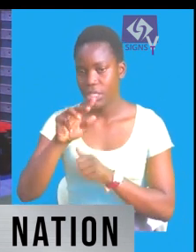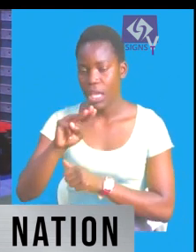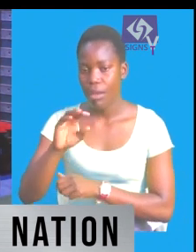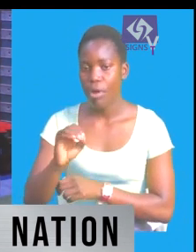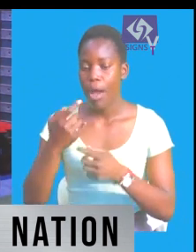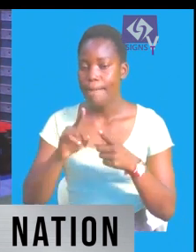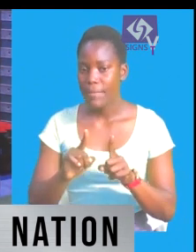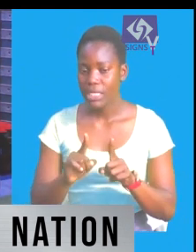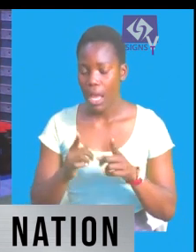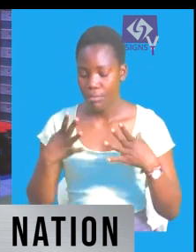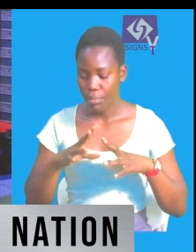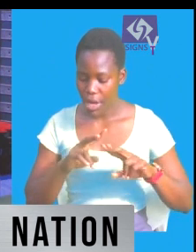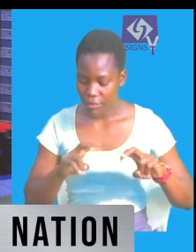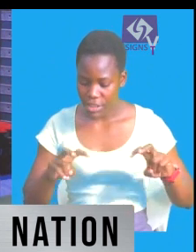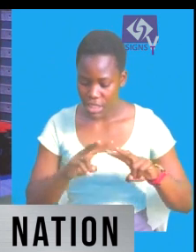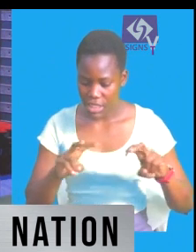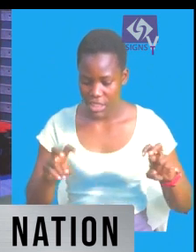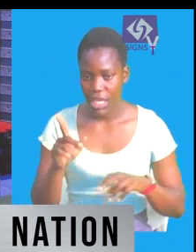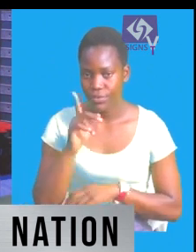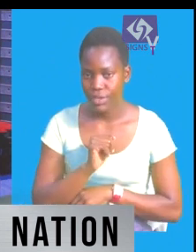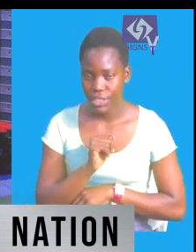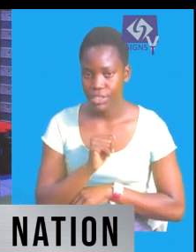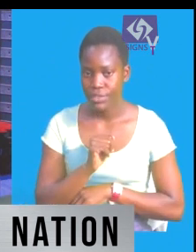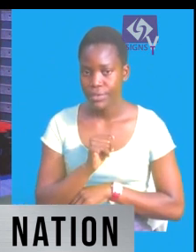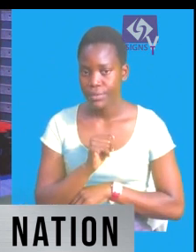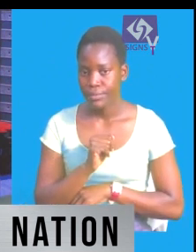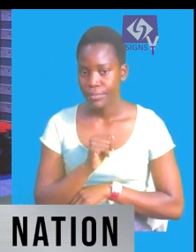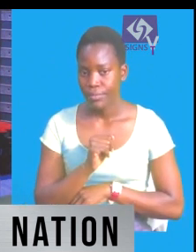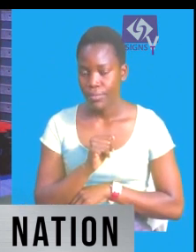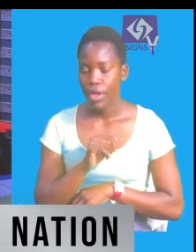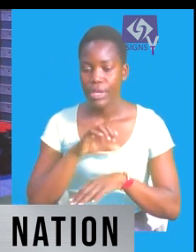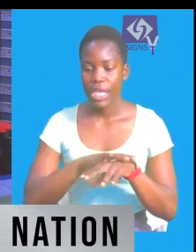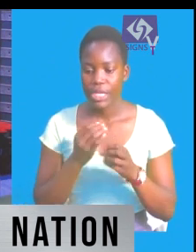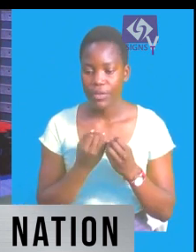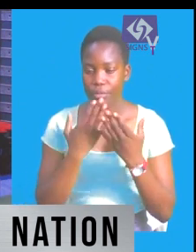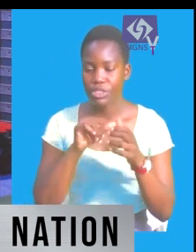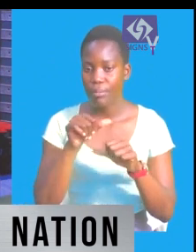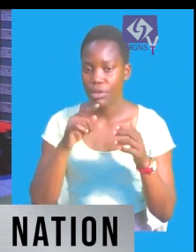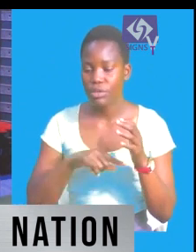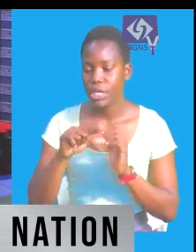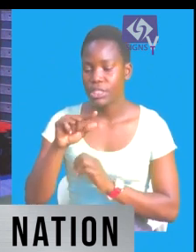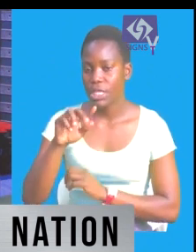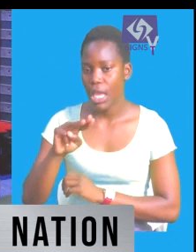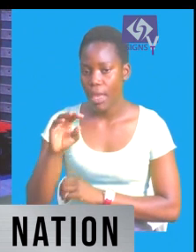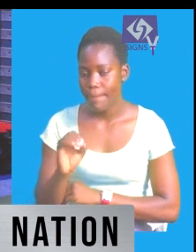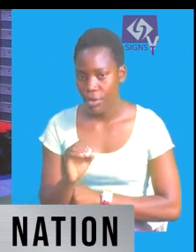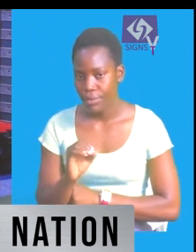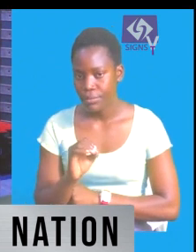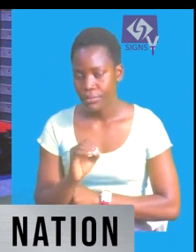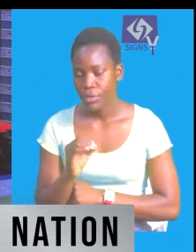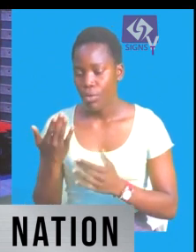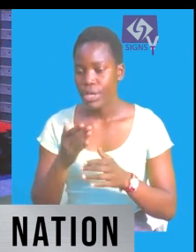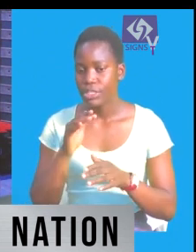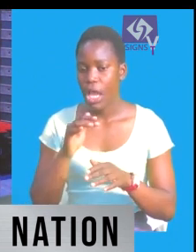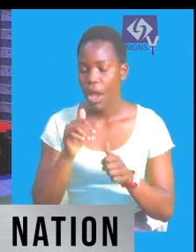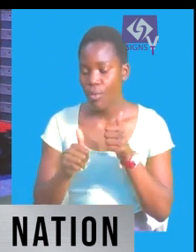has done its own research by where now that we get information about genetically modified foods that affect